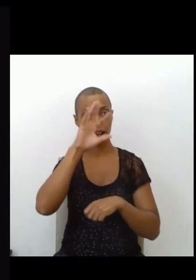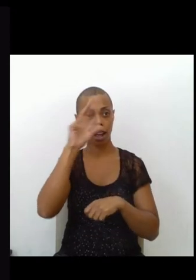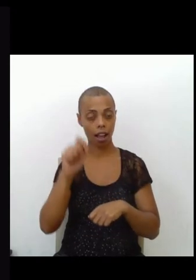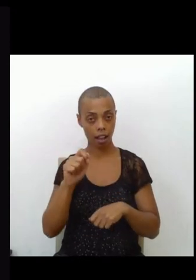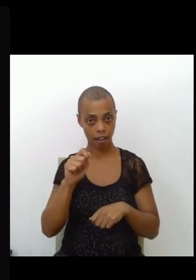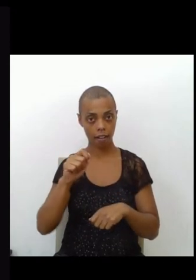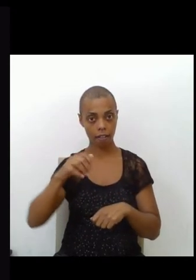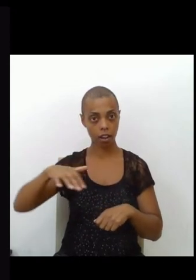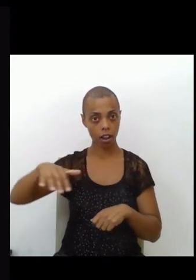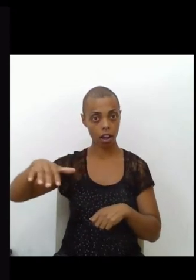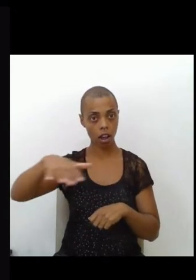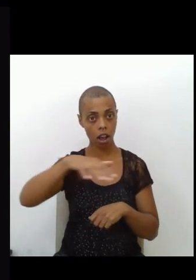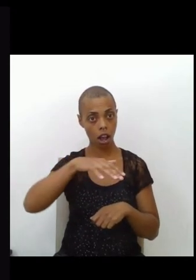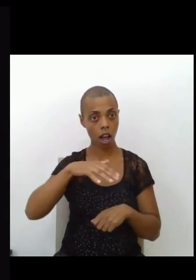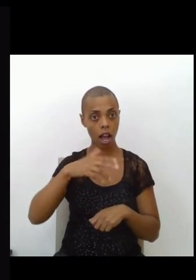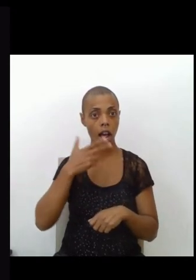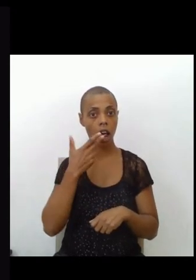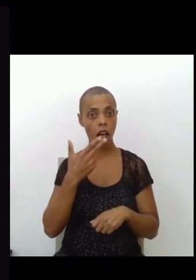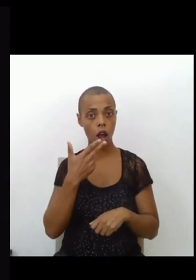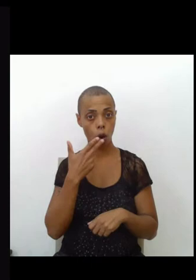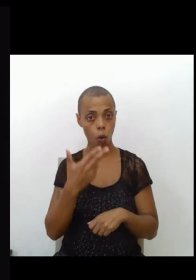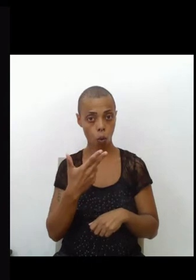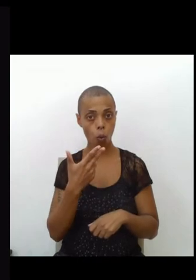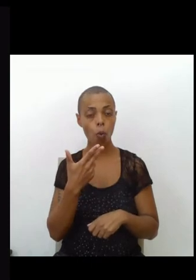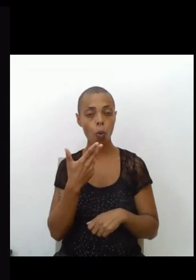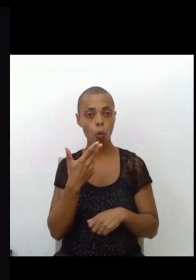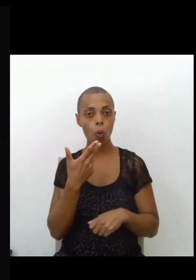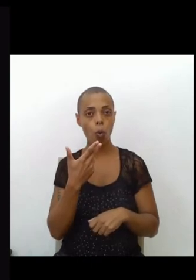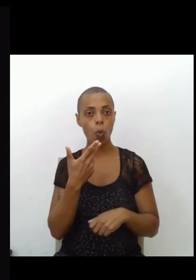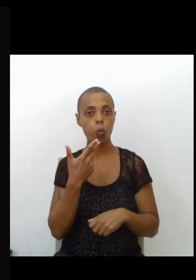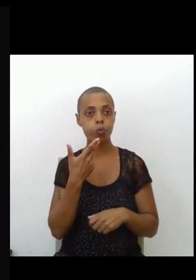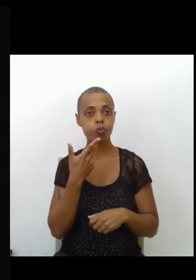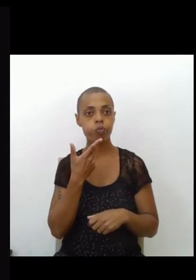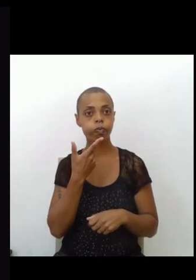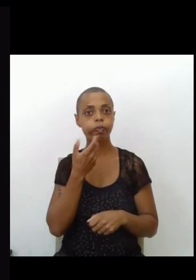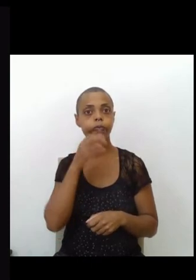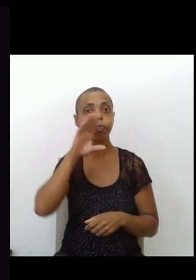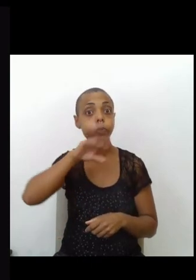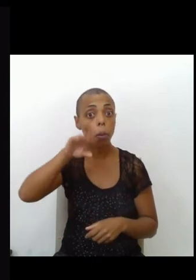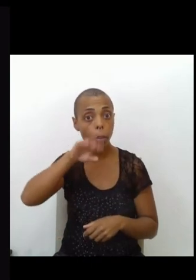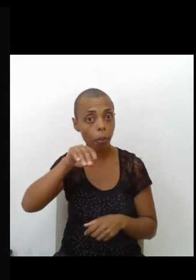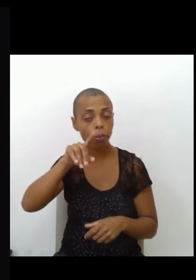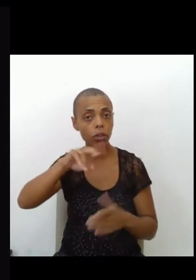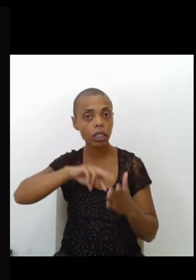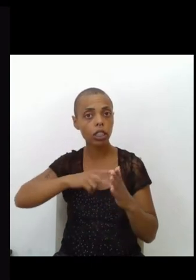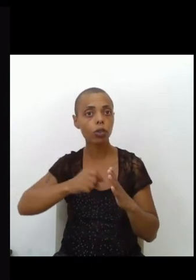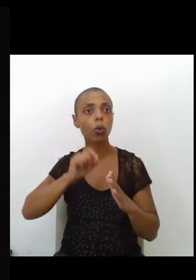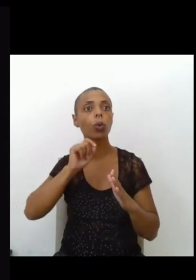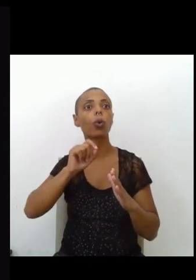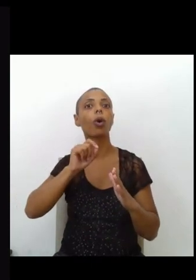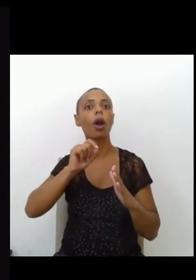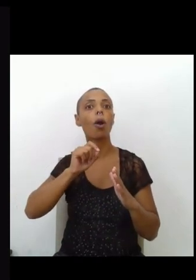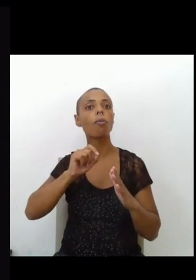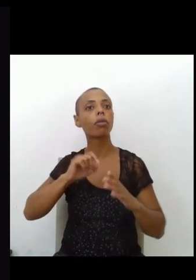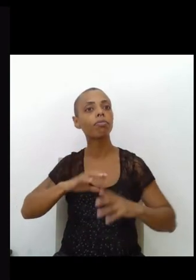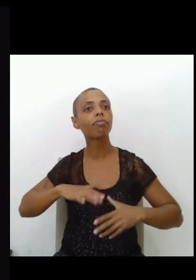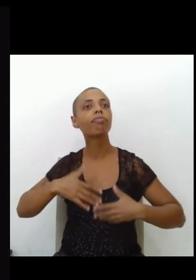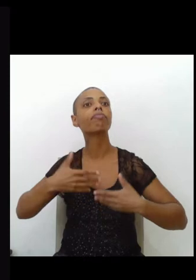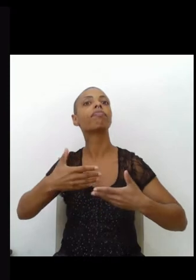as black as black backlash and as forms of excluding sexual and gender non-conforming persons